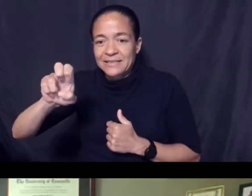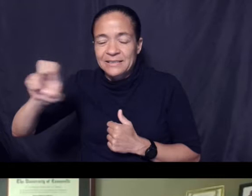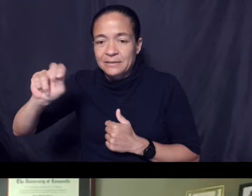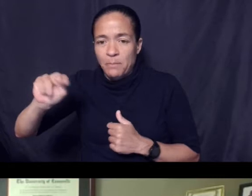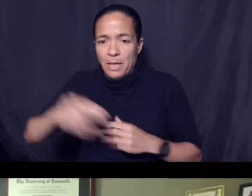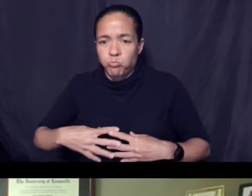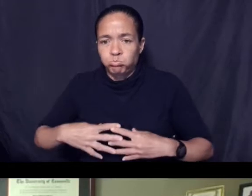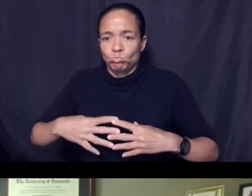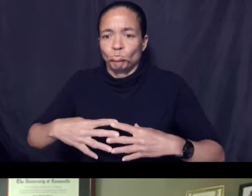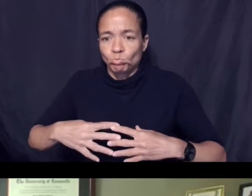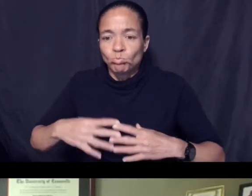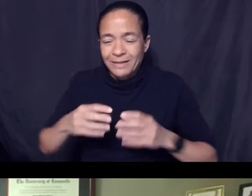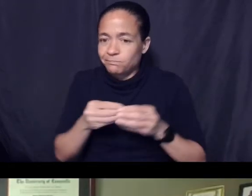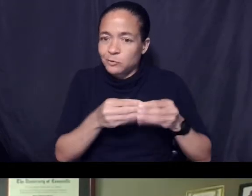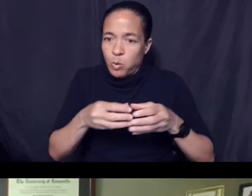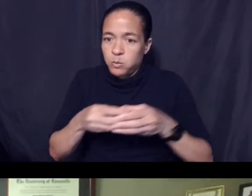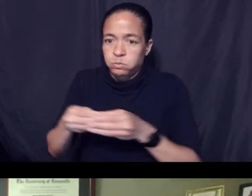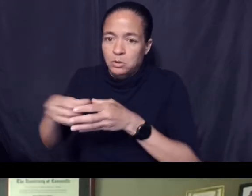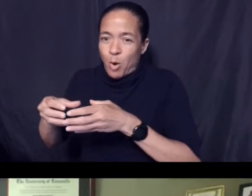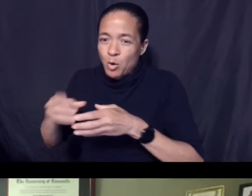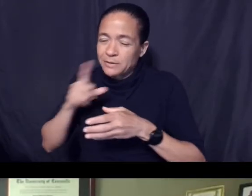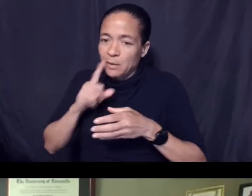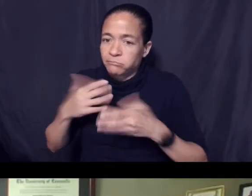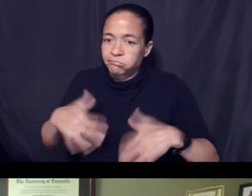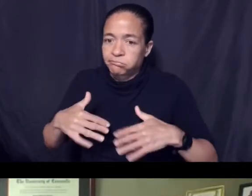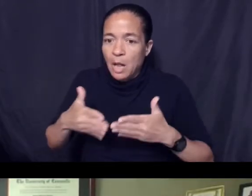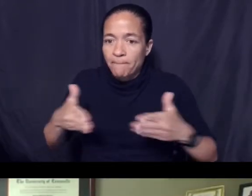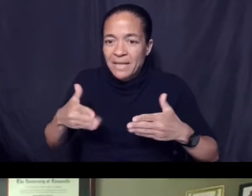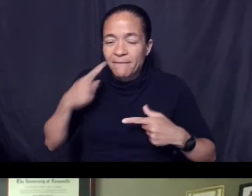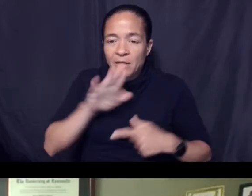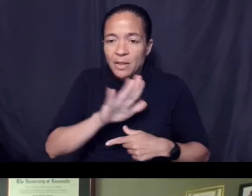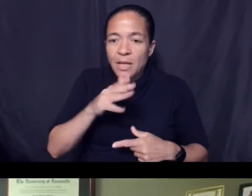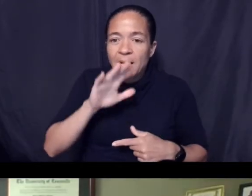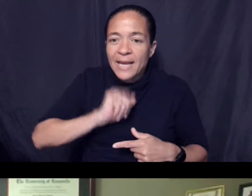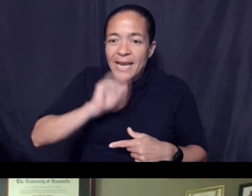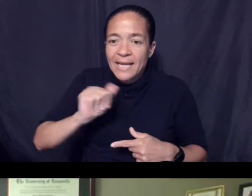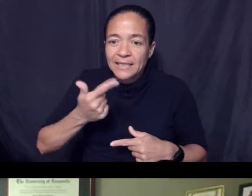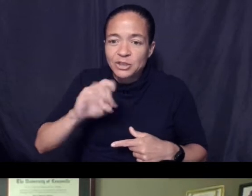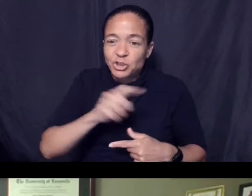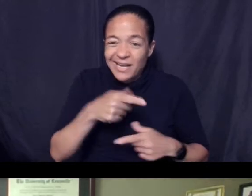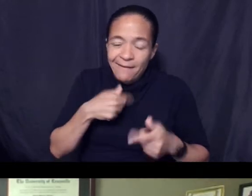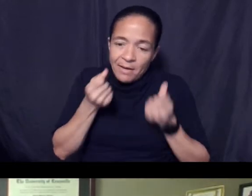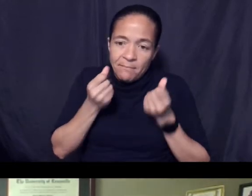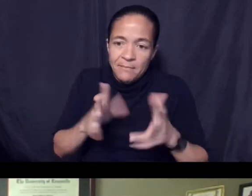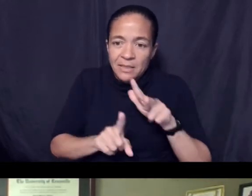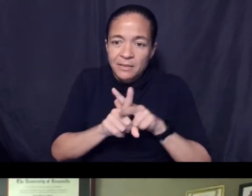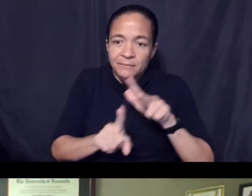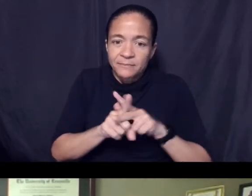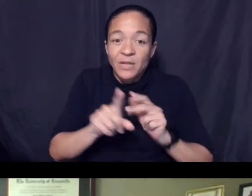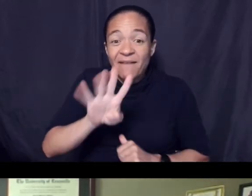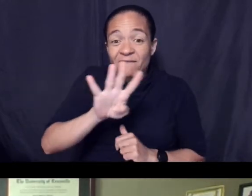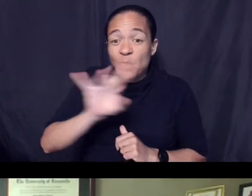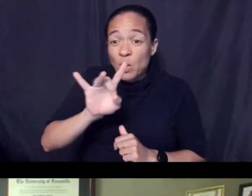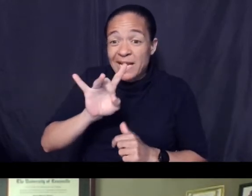for age. The baby has a big liver and big spleen. And so this infant appears to be very symptomatic. And sadly, at 48 hours